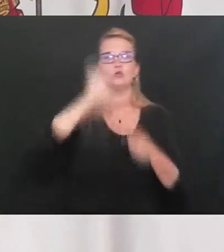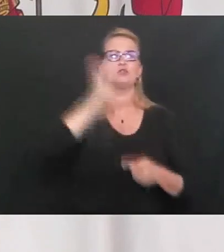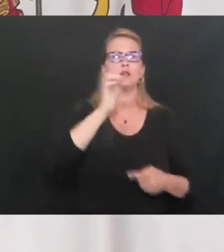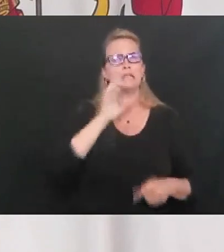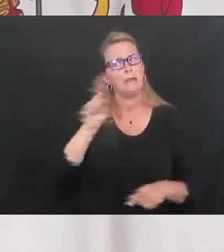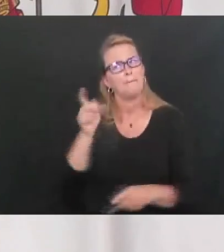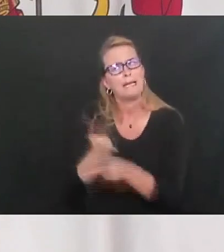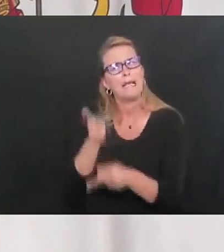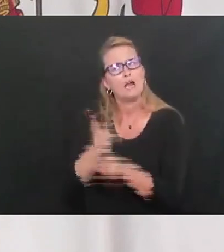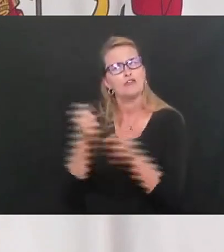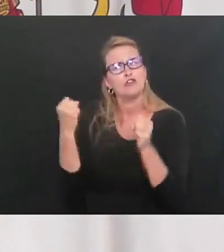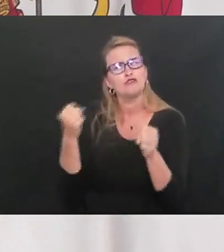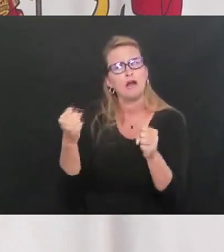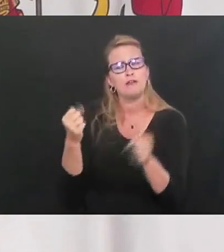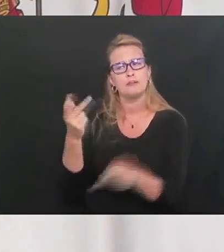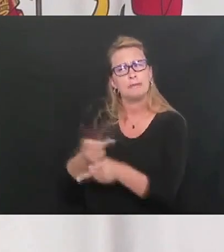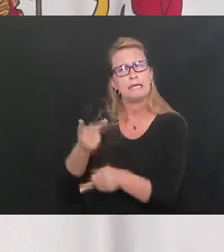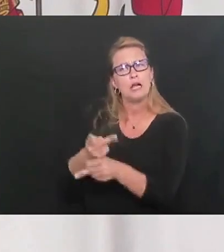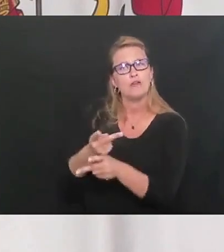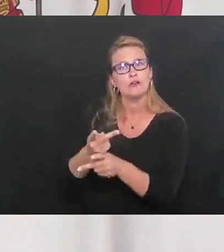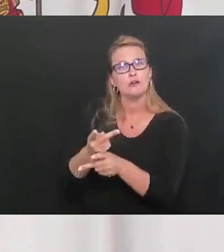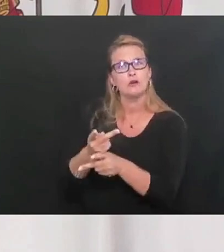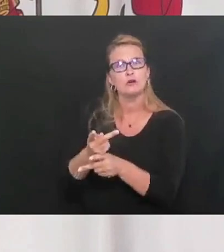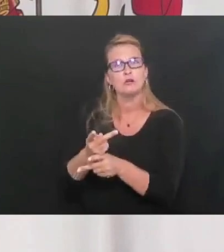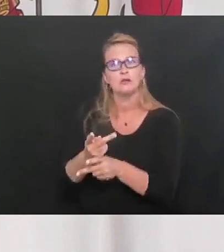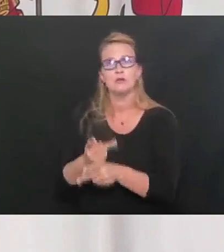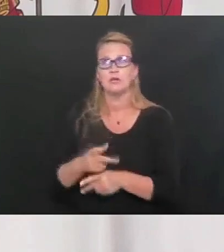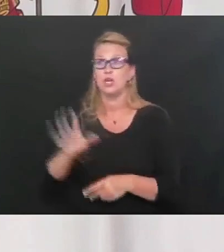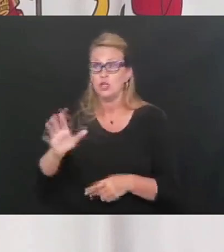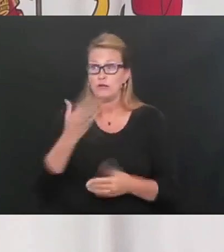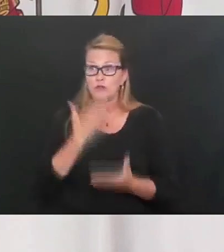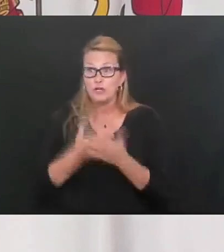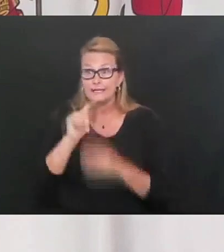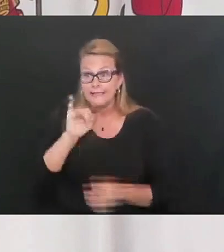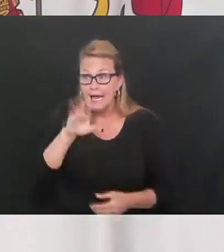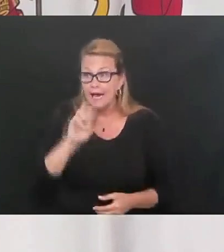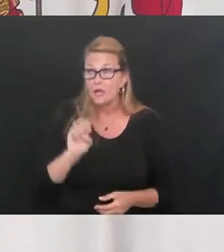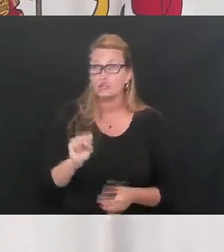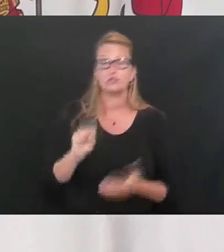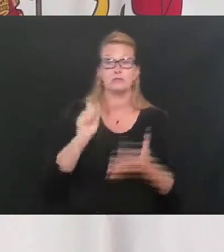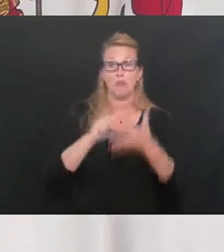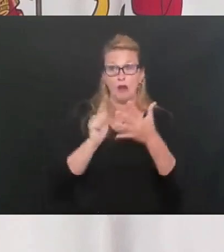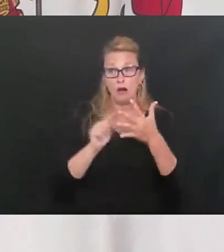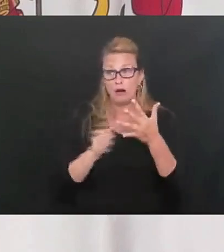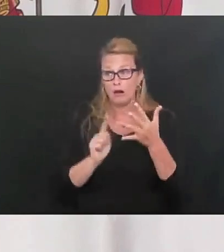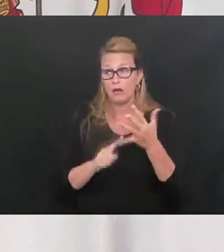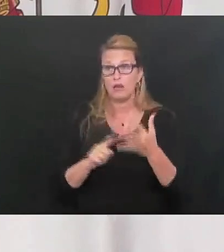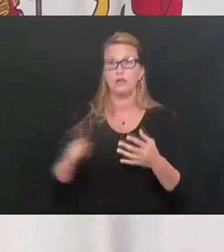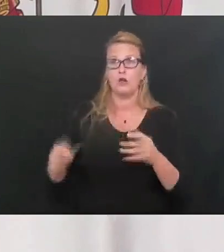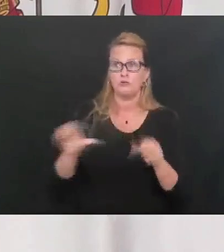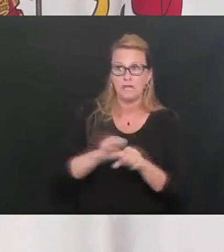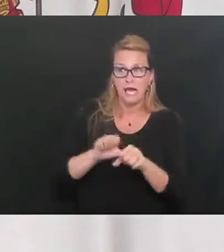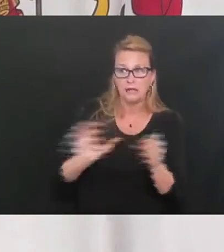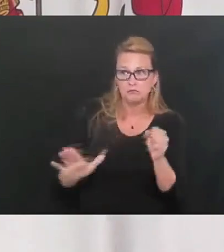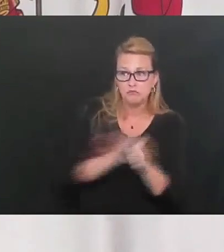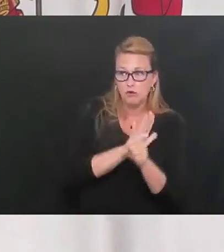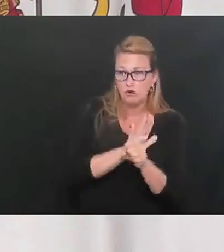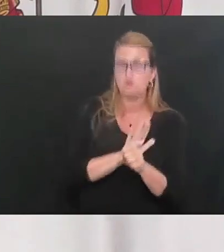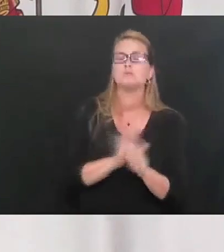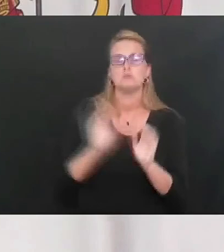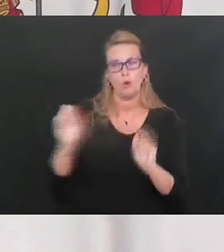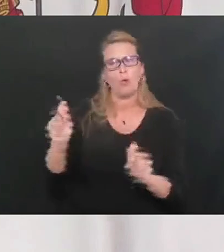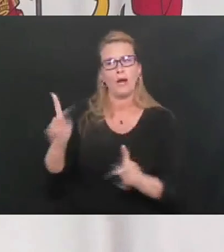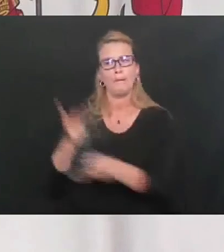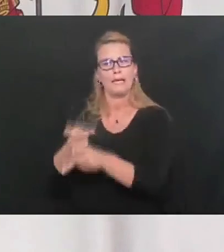careful on the road. Watch what you're doing. You know, are your tires, do you have the right air pressure in your tires? You filled up the gas and everything. Be